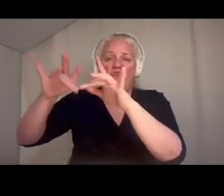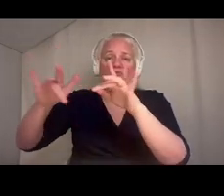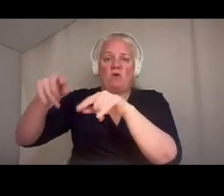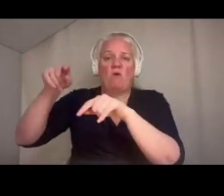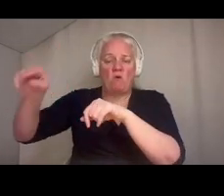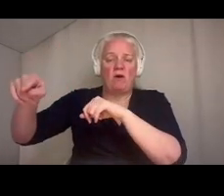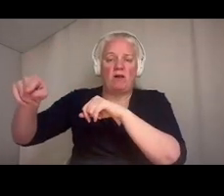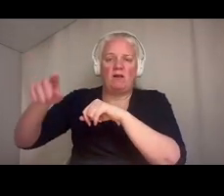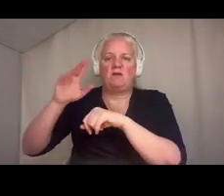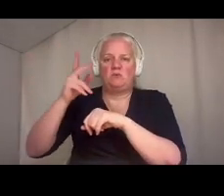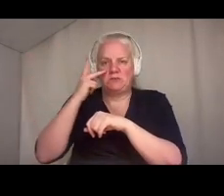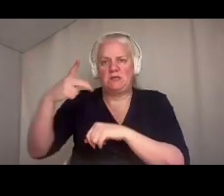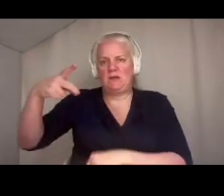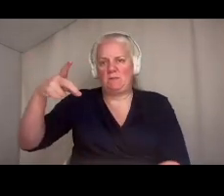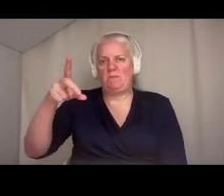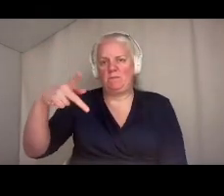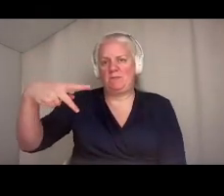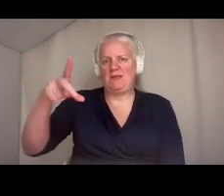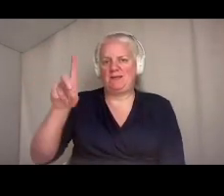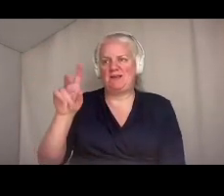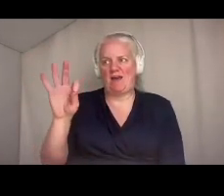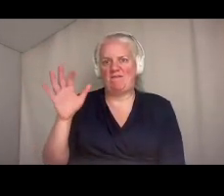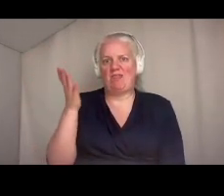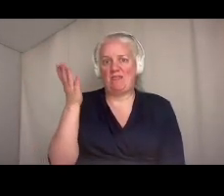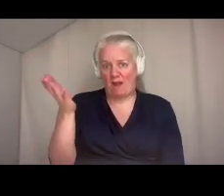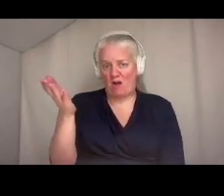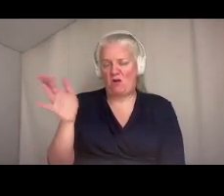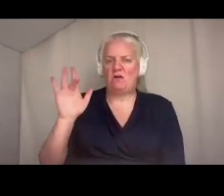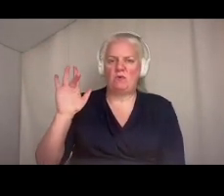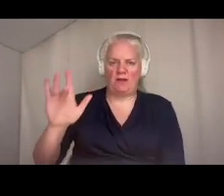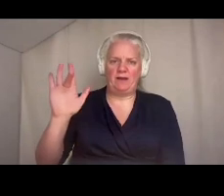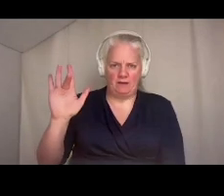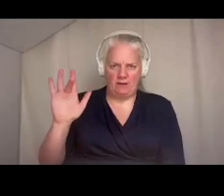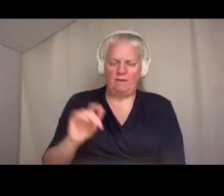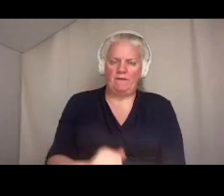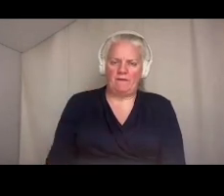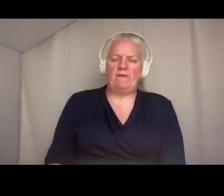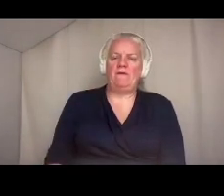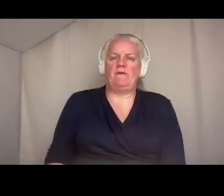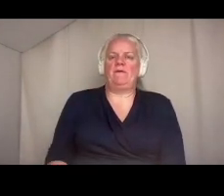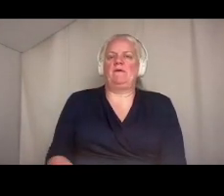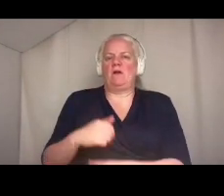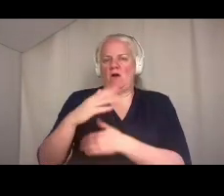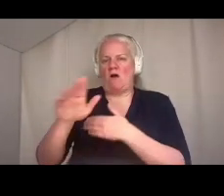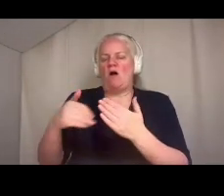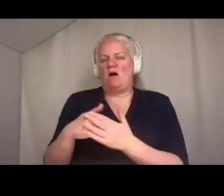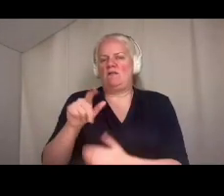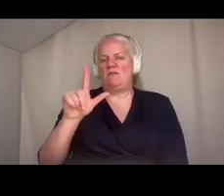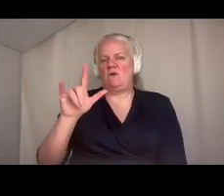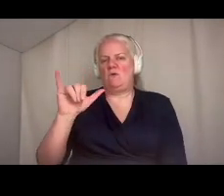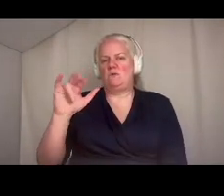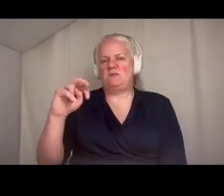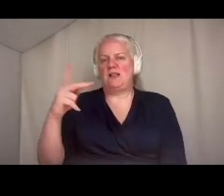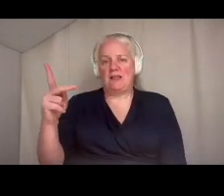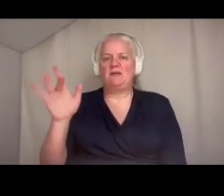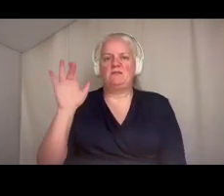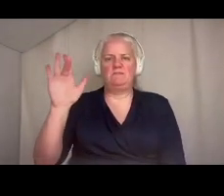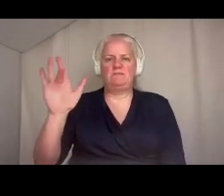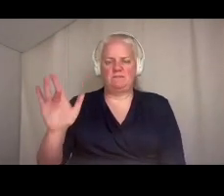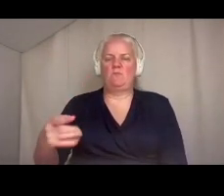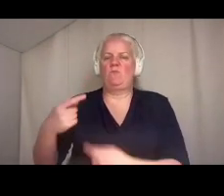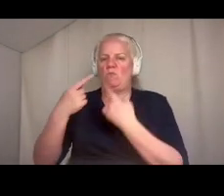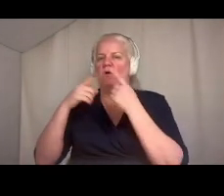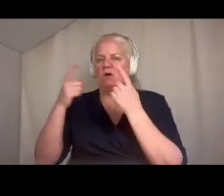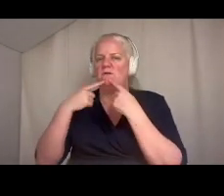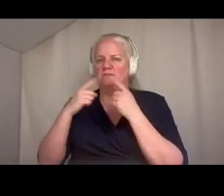PDF file. And again, in the PDF, the links are live. So that's where you would go to get all of